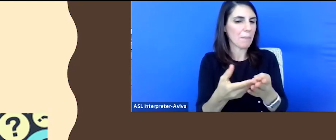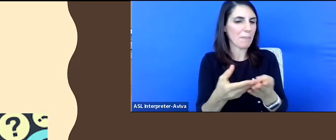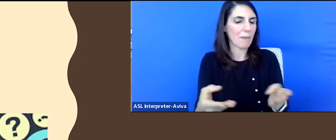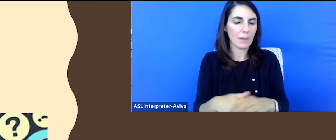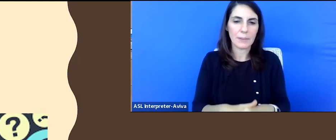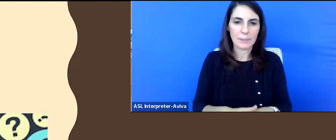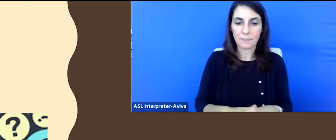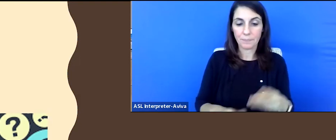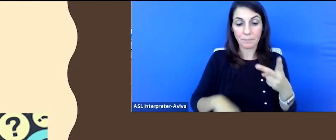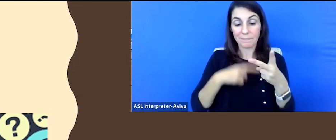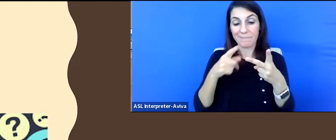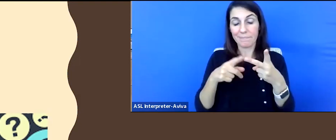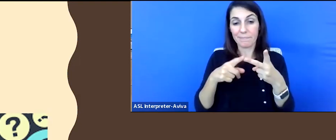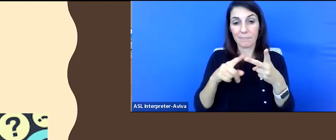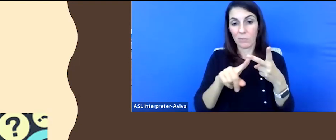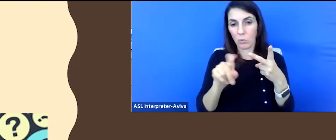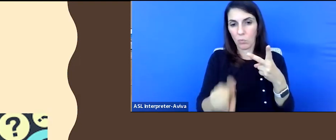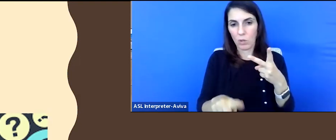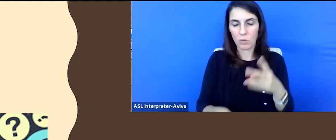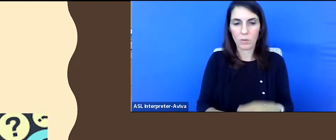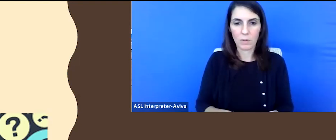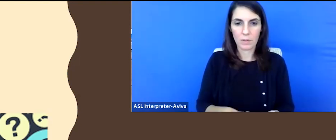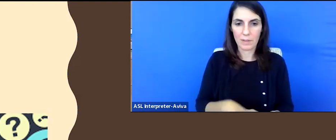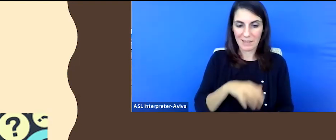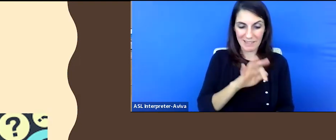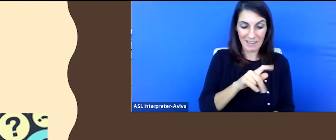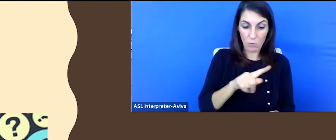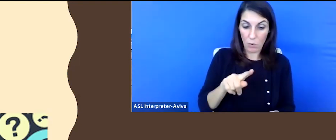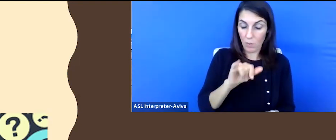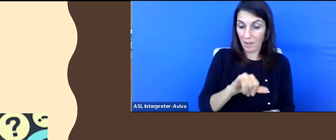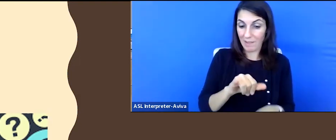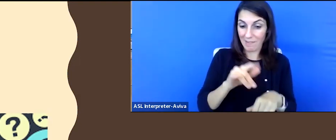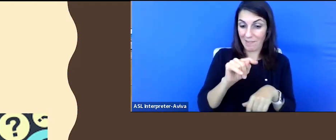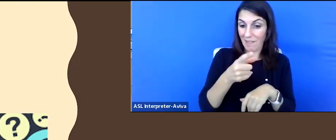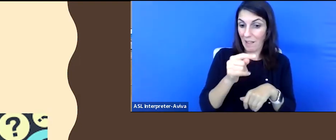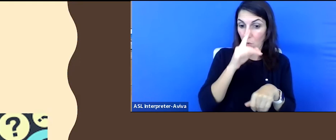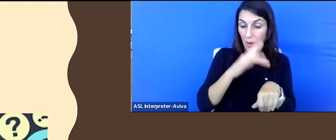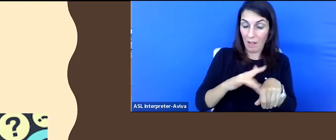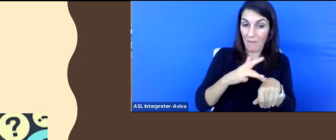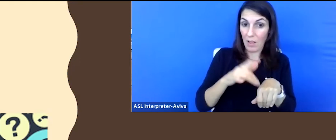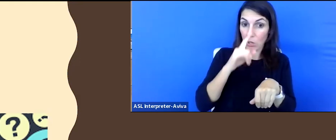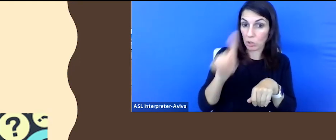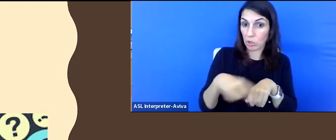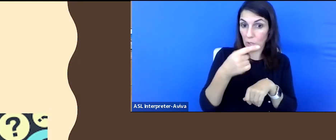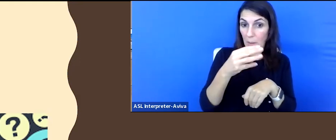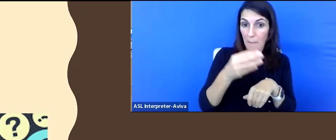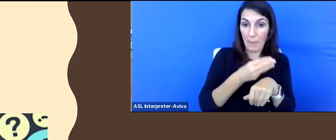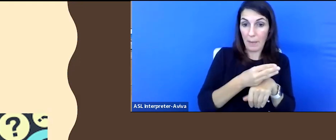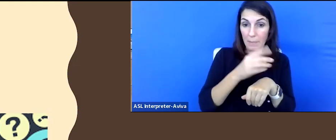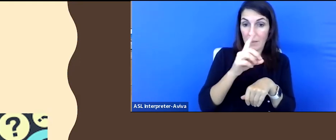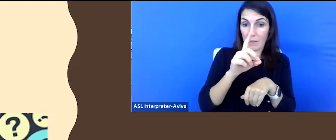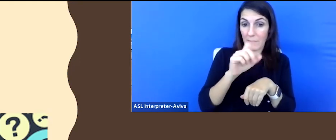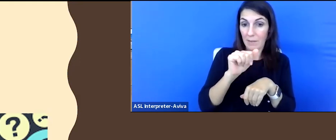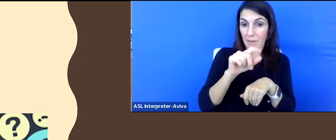And the second question was, will the 911 text be available just for Miami-Dade County or